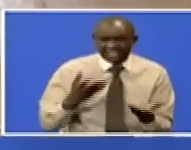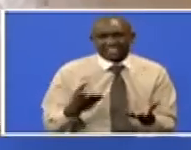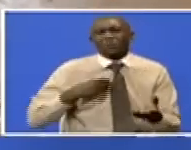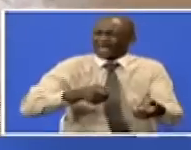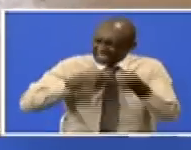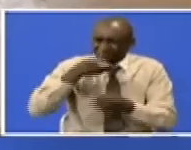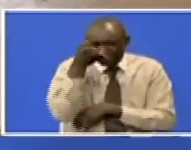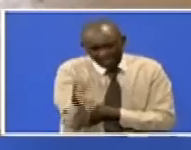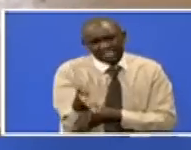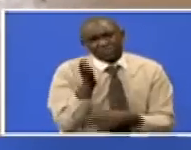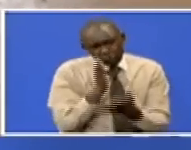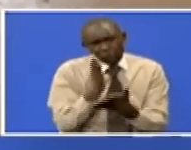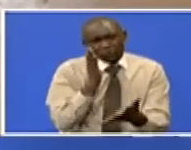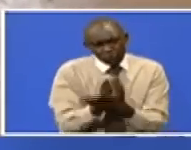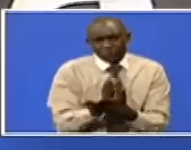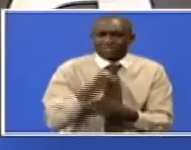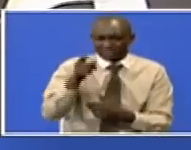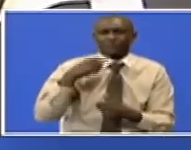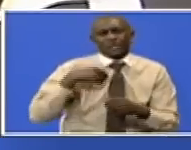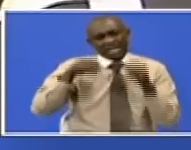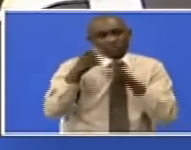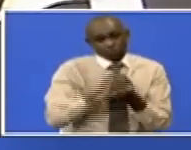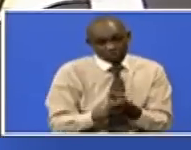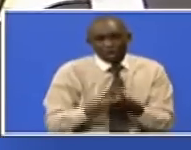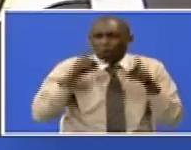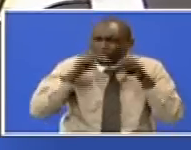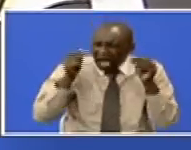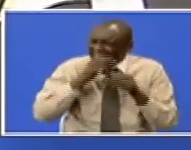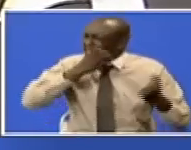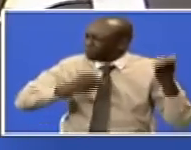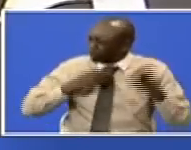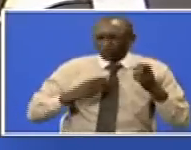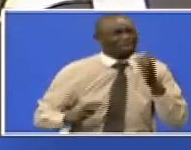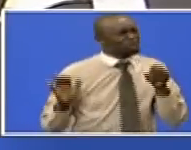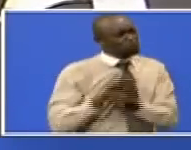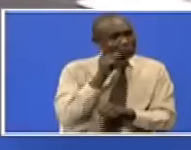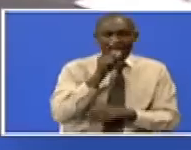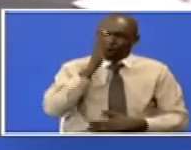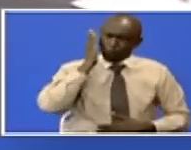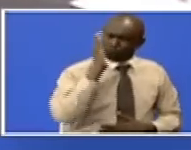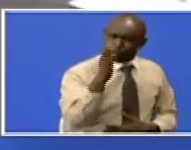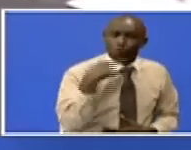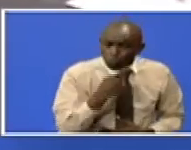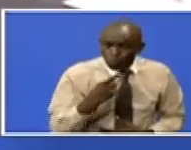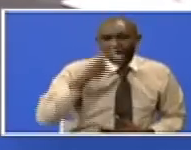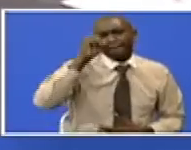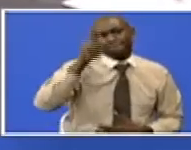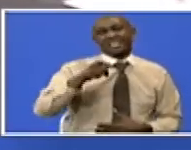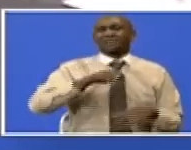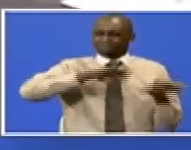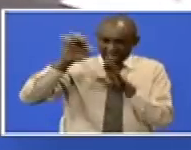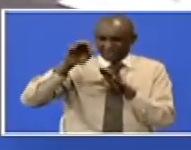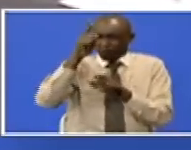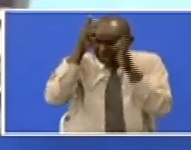document because you're scared of being re-elected. Words laced with emotions and directed to members of the National Assembly by one